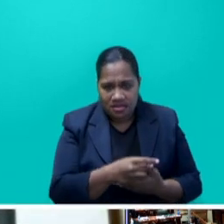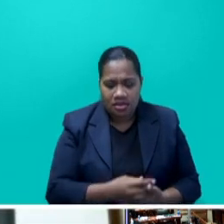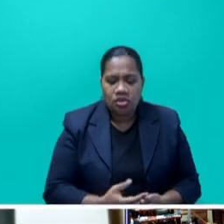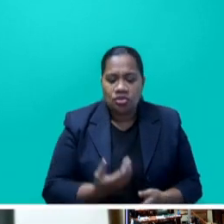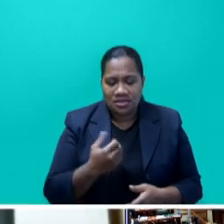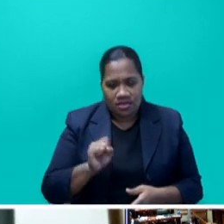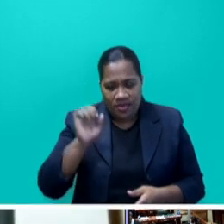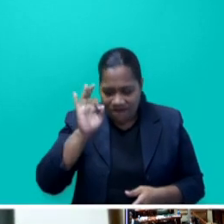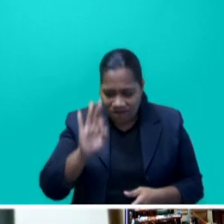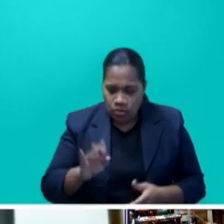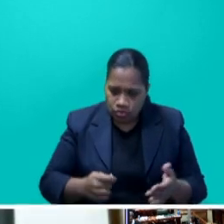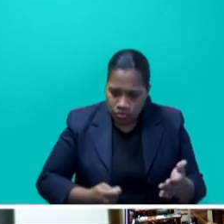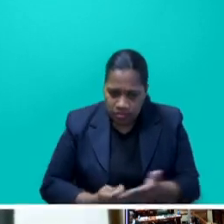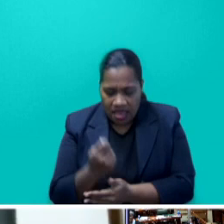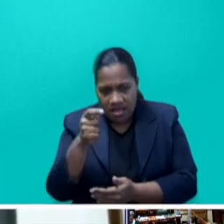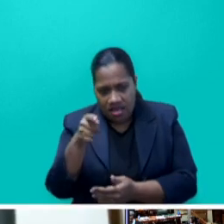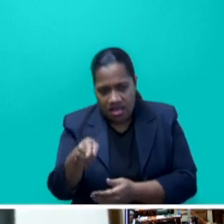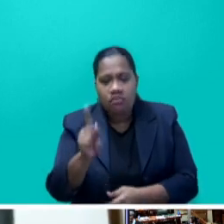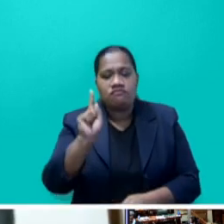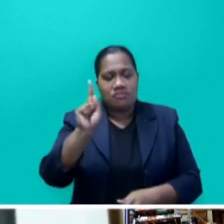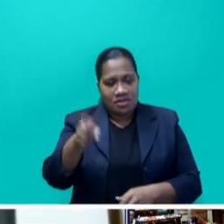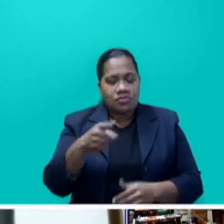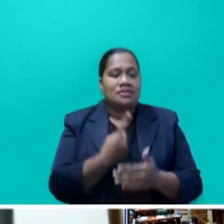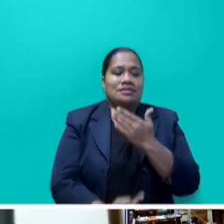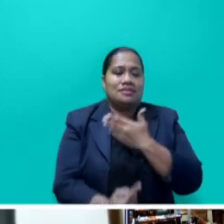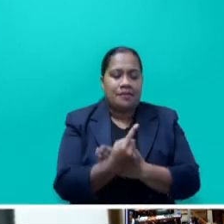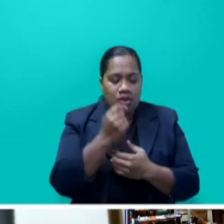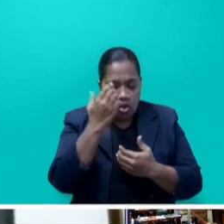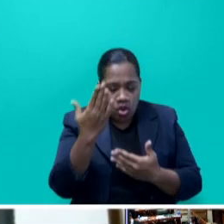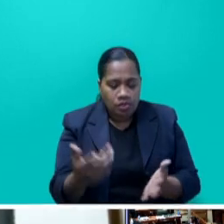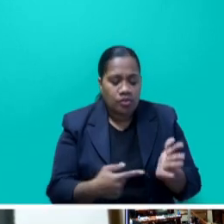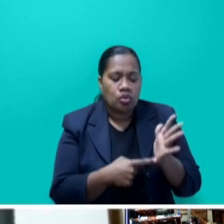that. That's what happened, Honourable Tuisawau. You do